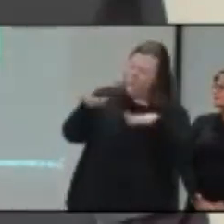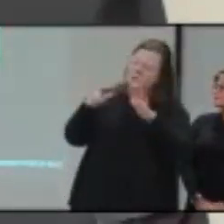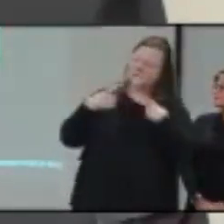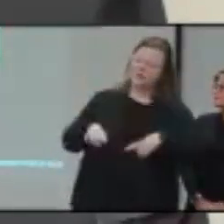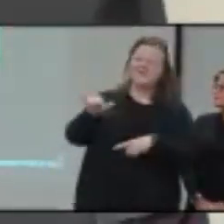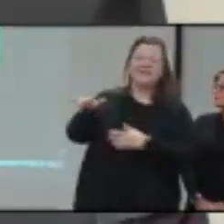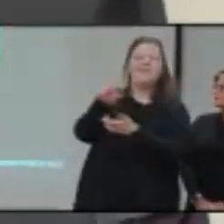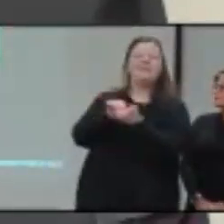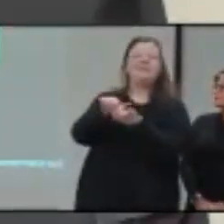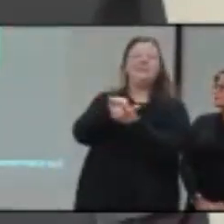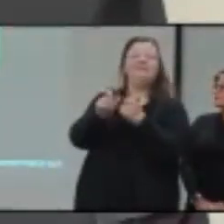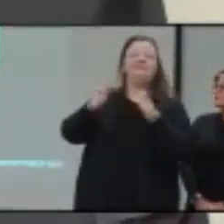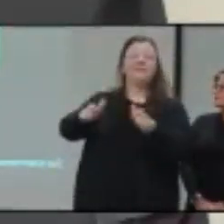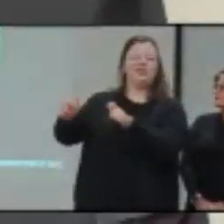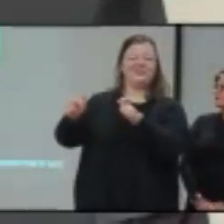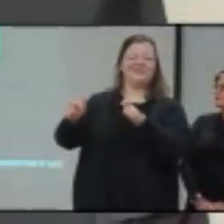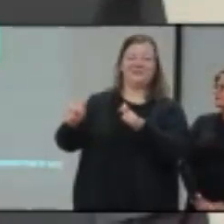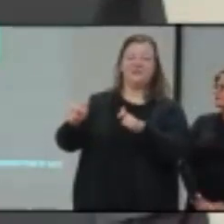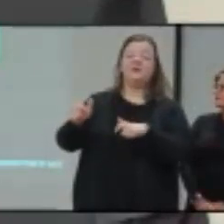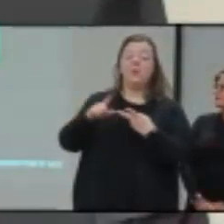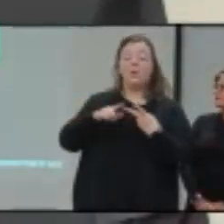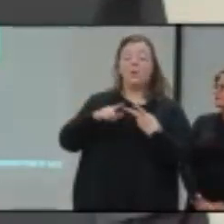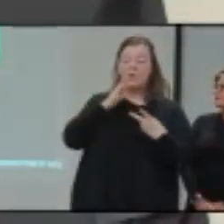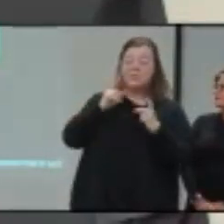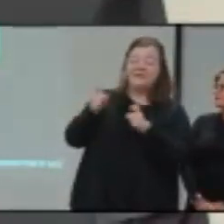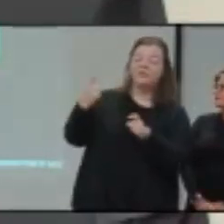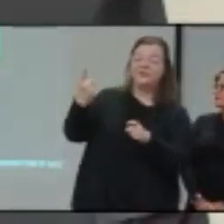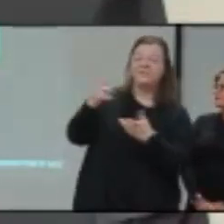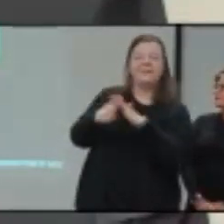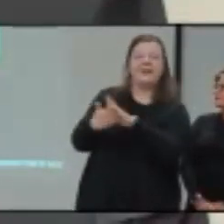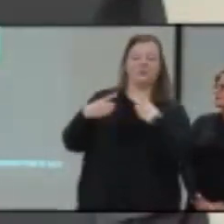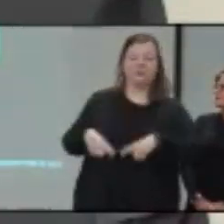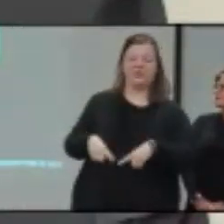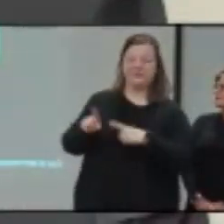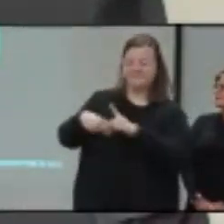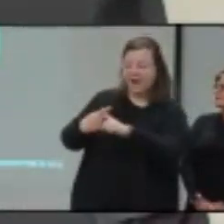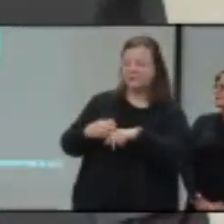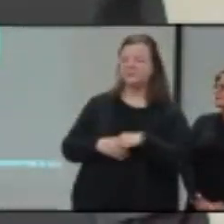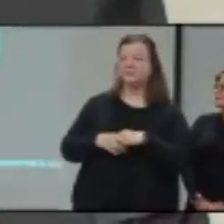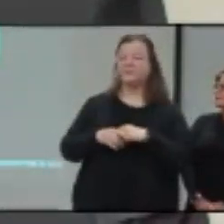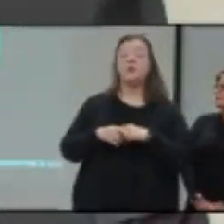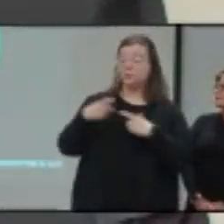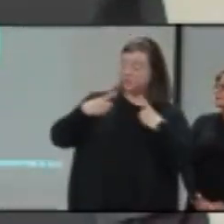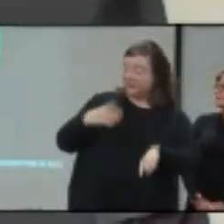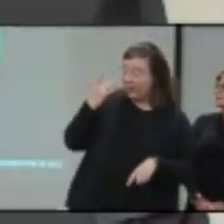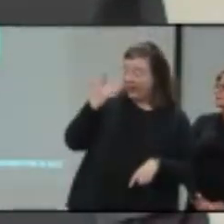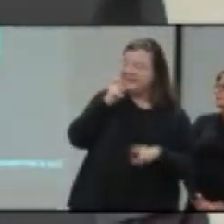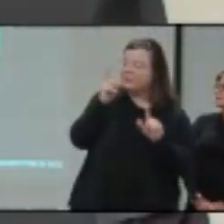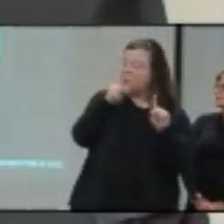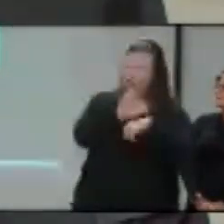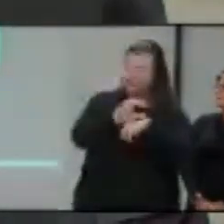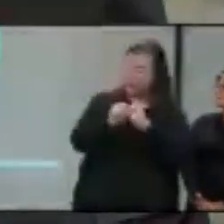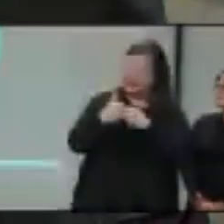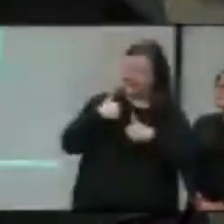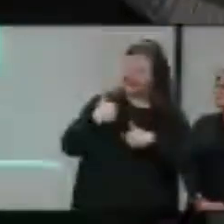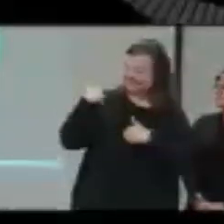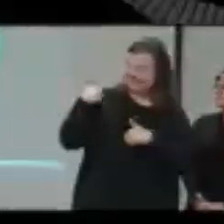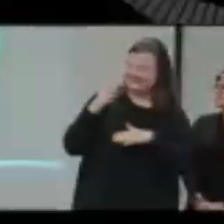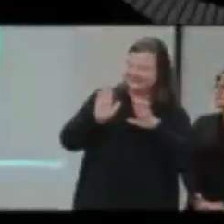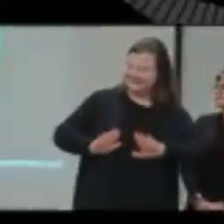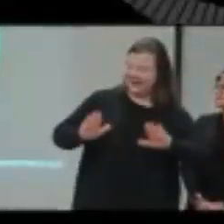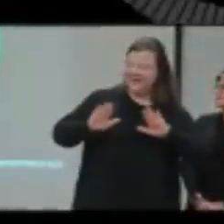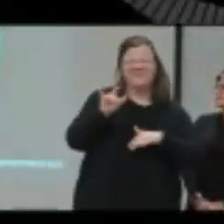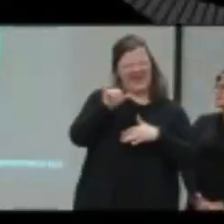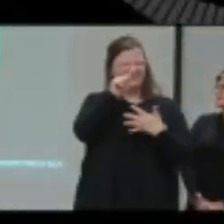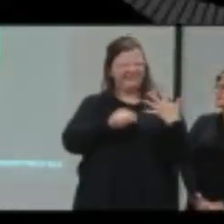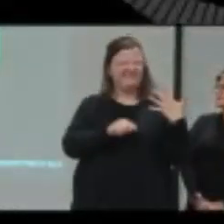give you something, like you said, I'll give you something to be depressed about. It's because you didn't go to church with me this past Sunday, right? Things like that. And